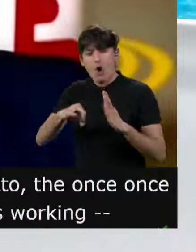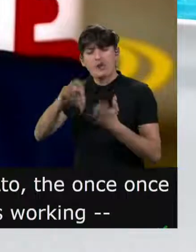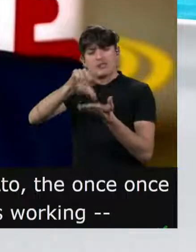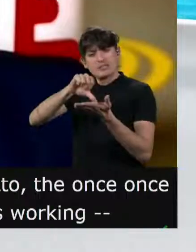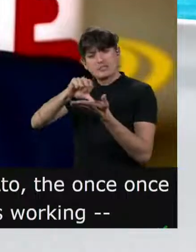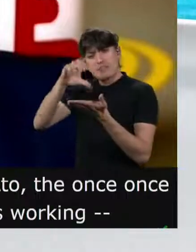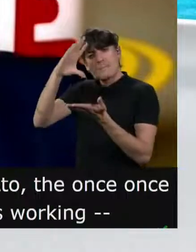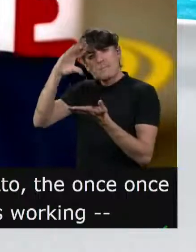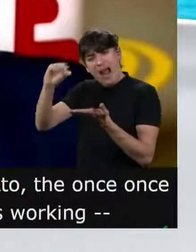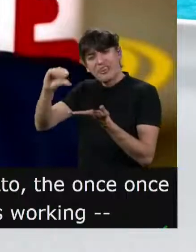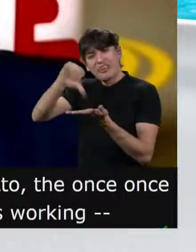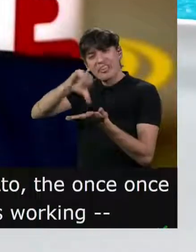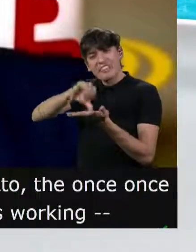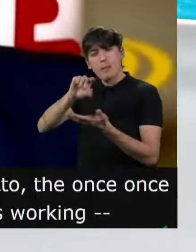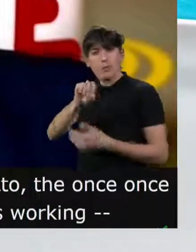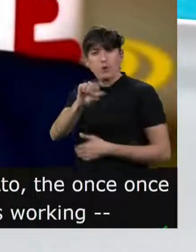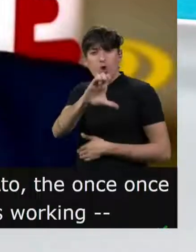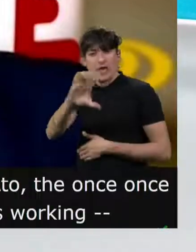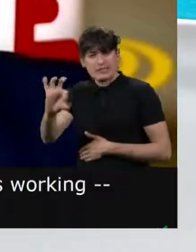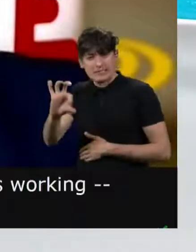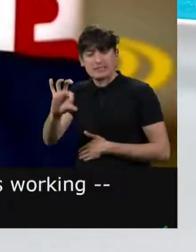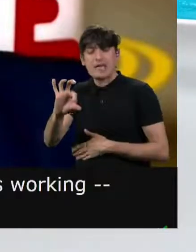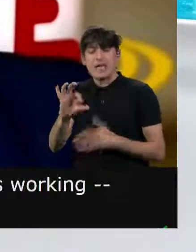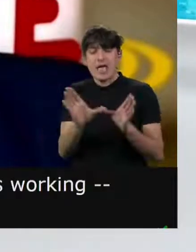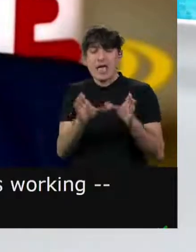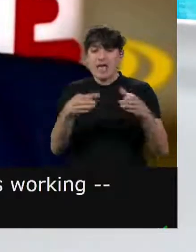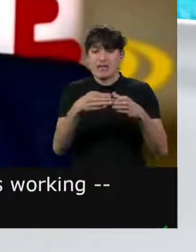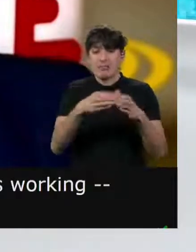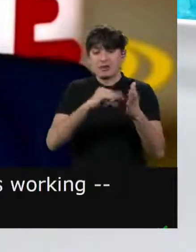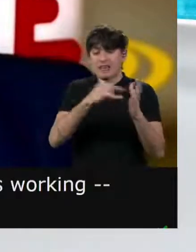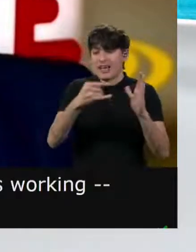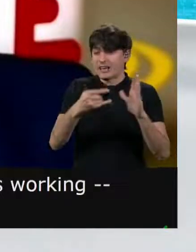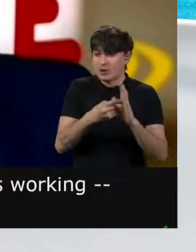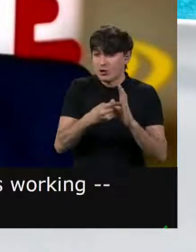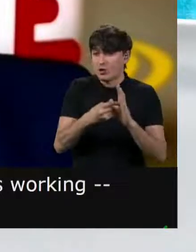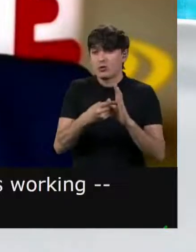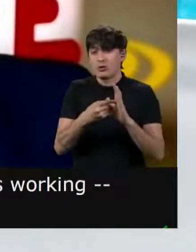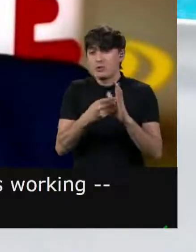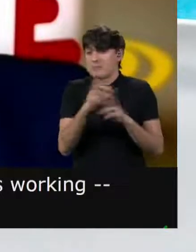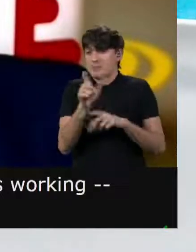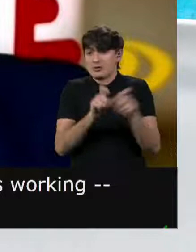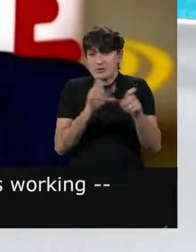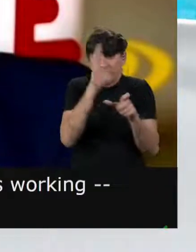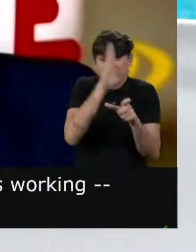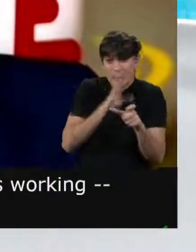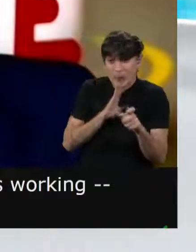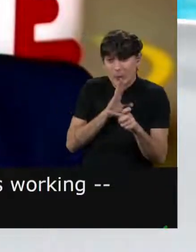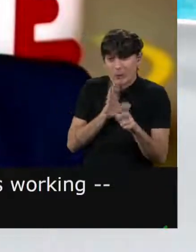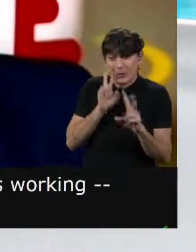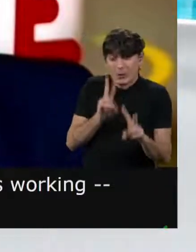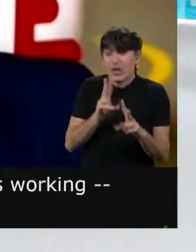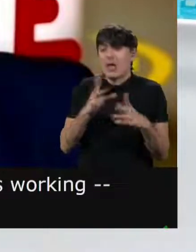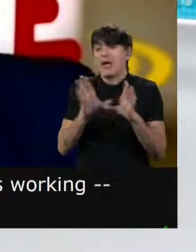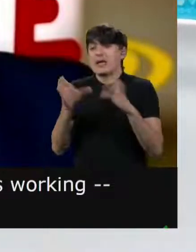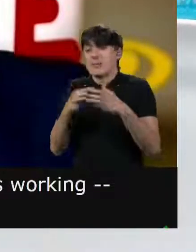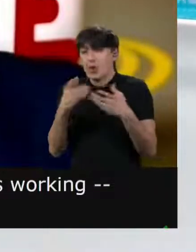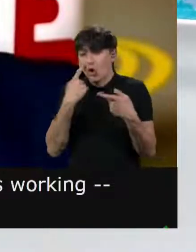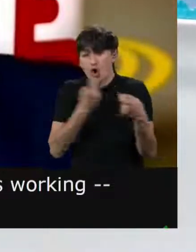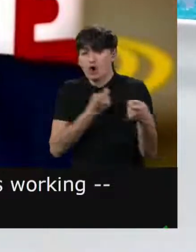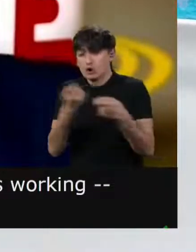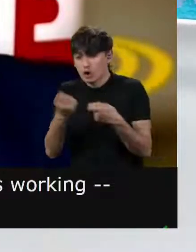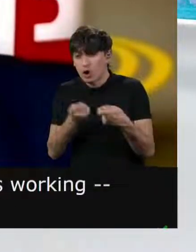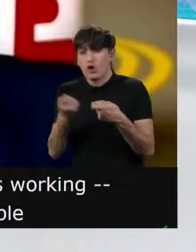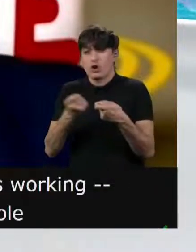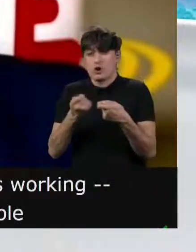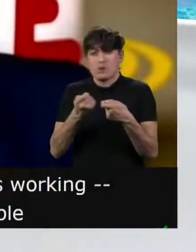Smart City.es, for example, and of course the technical team. No one sees all of the